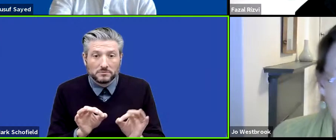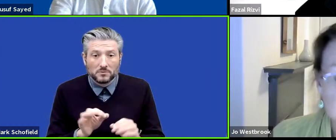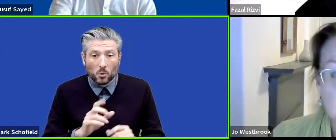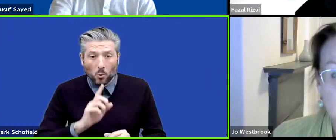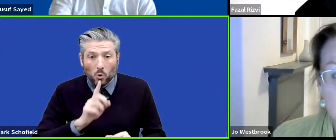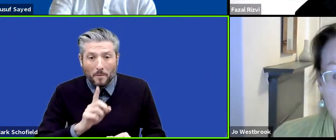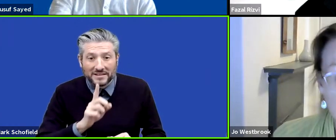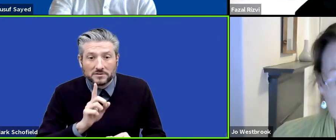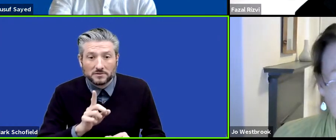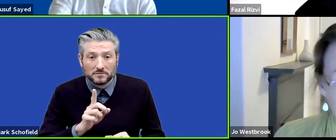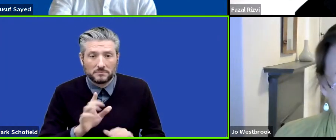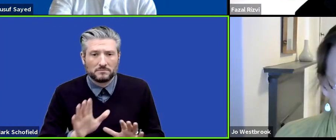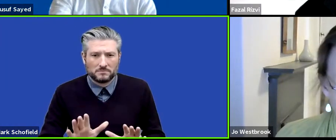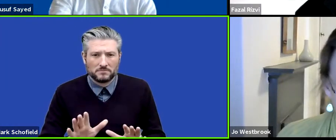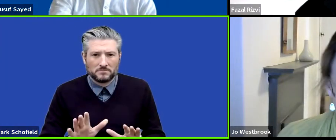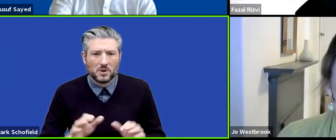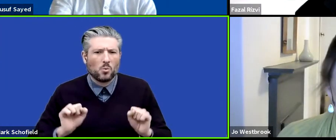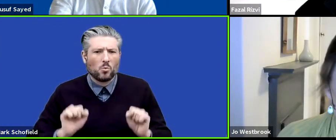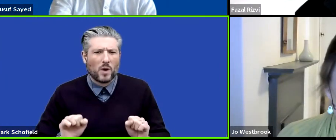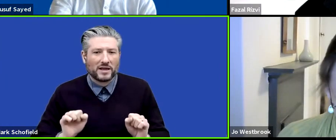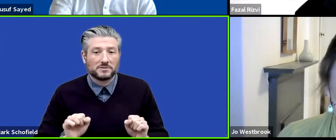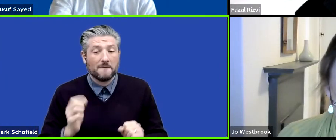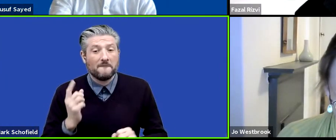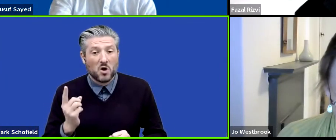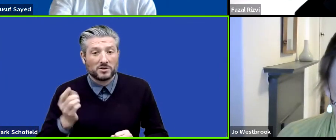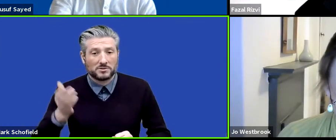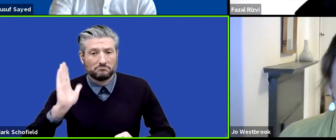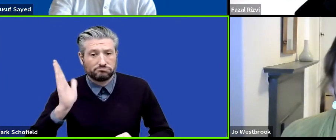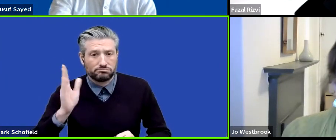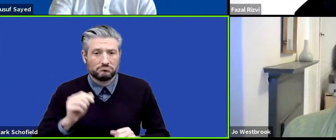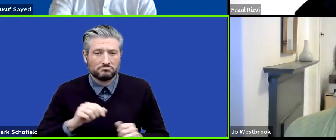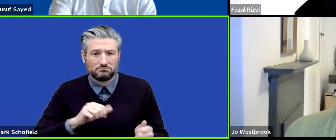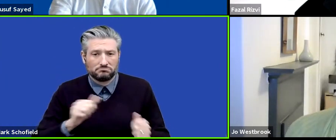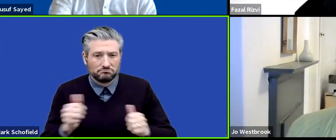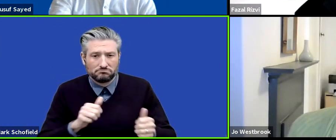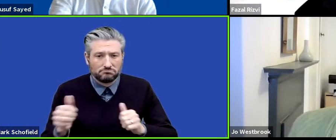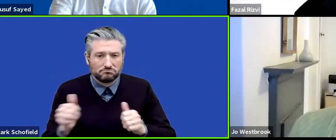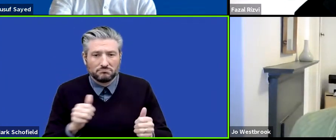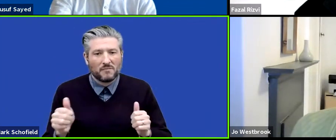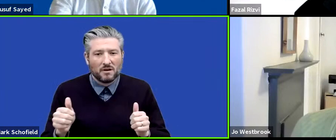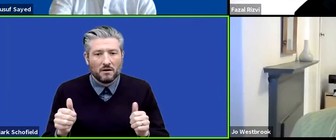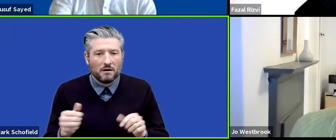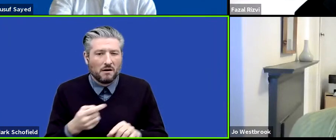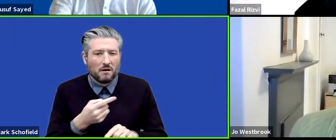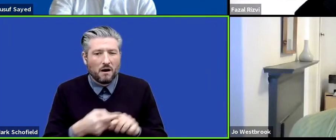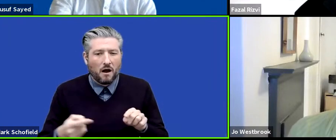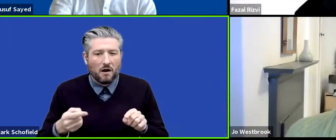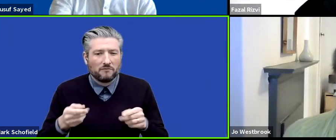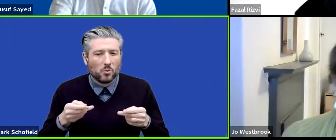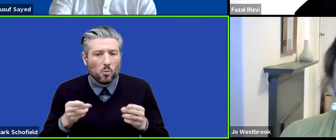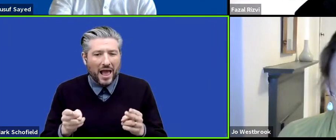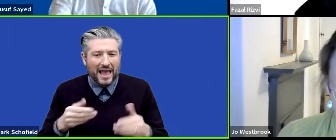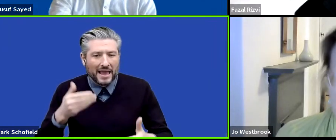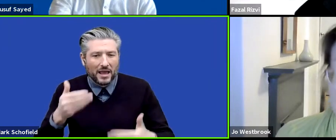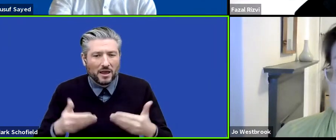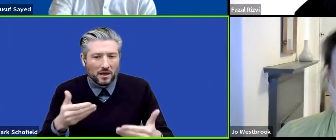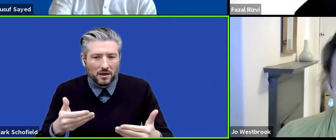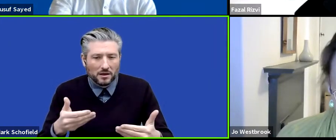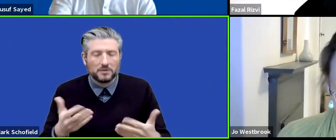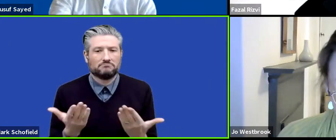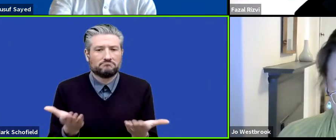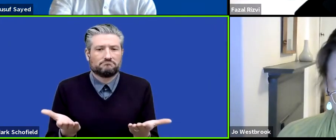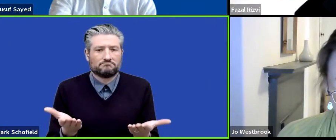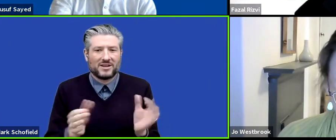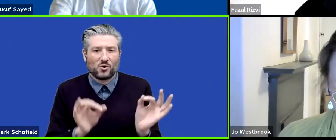presumably after our speakers have finished halfway through. If you could please put your questions in the chat room